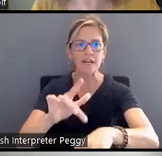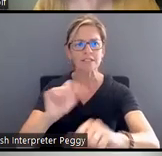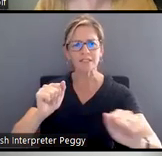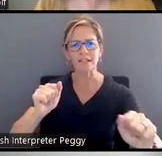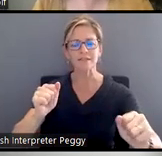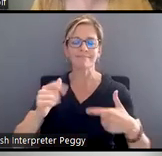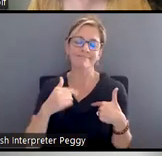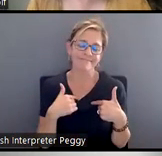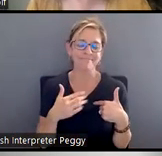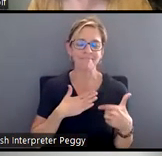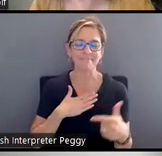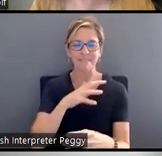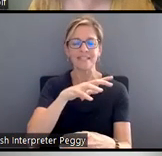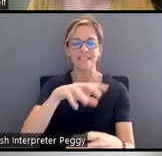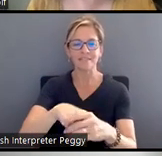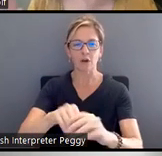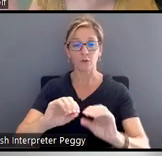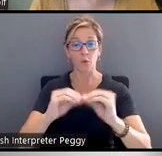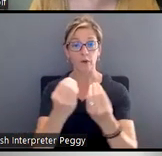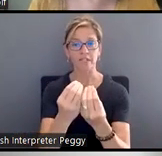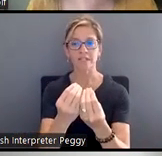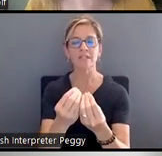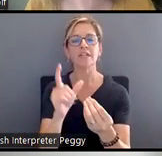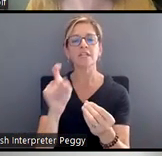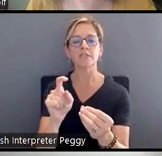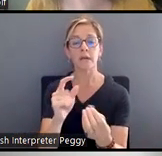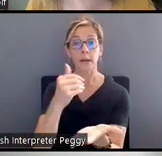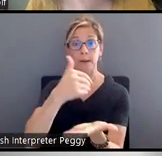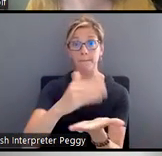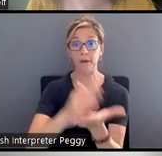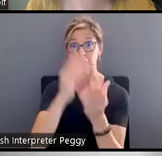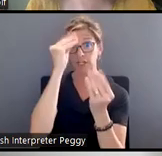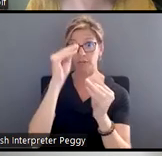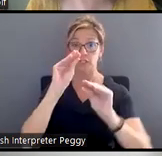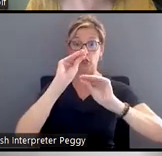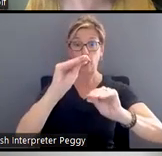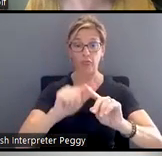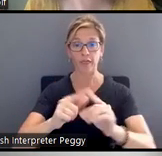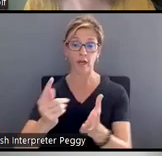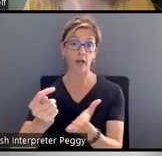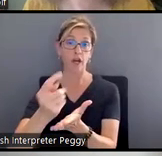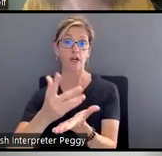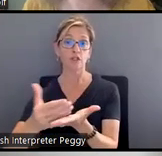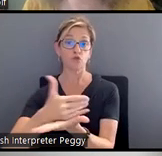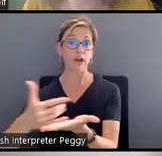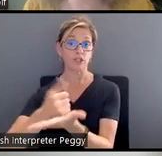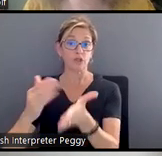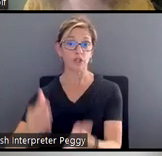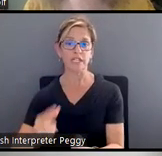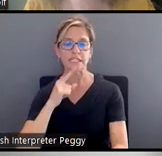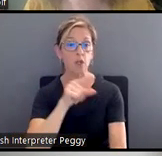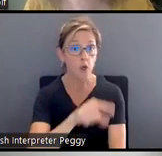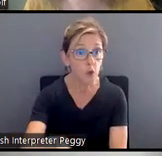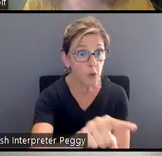I belong to an organization where we are supposed to put in our budgeting information, and the treasurer has said, you only touch the blue